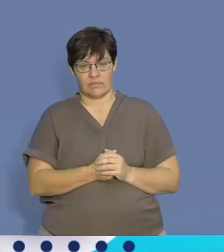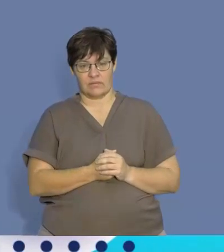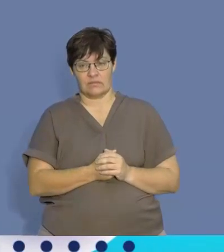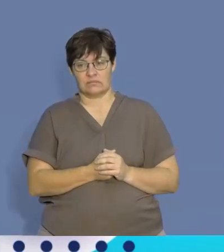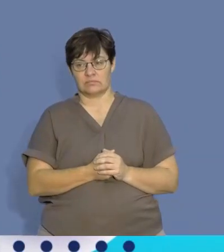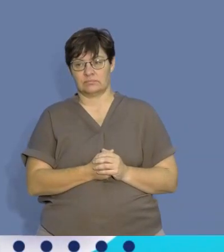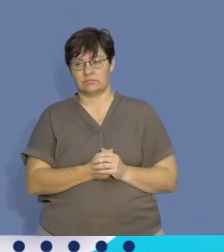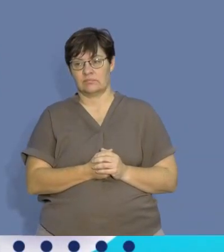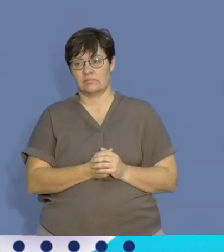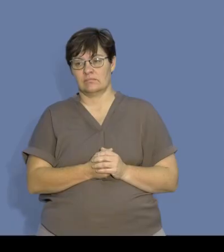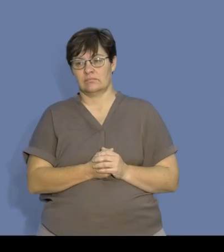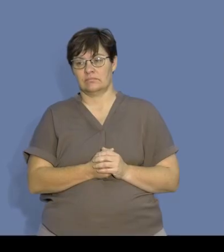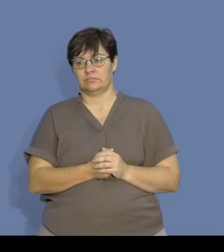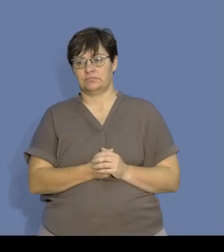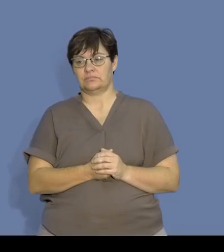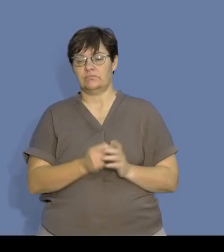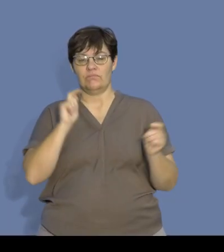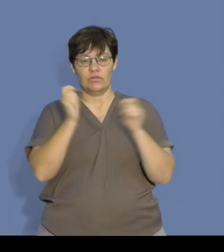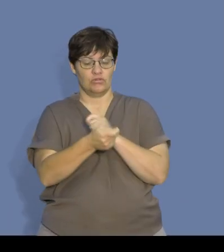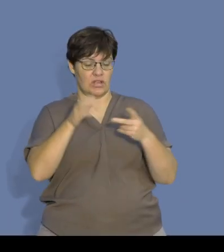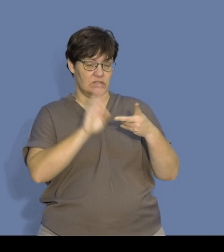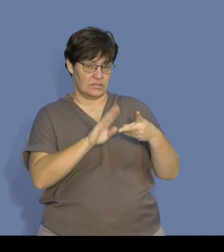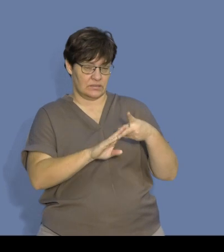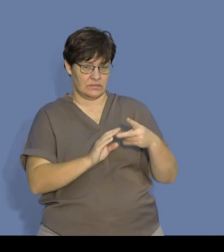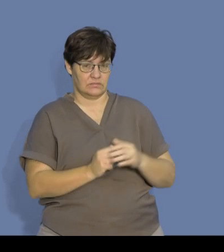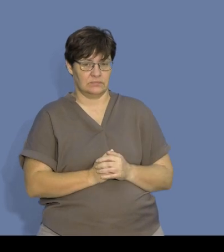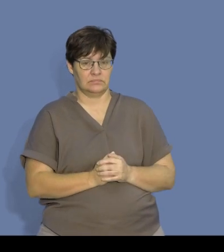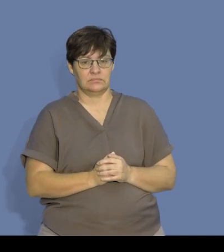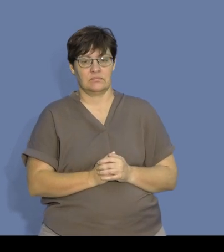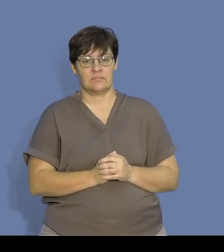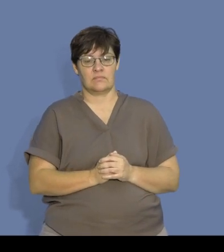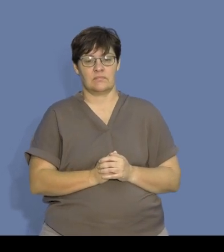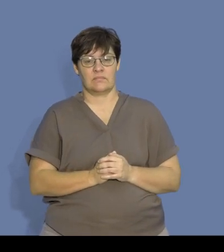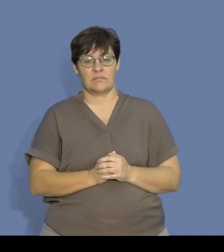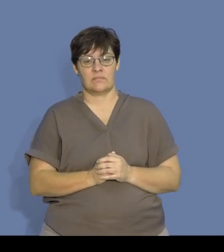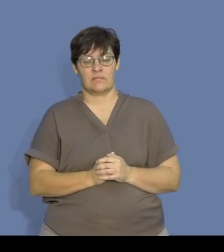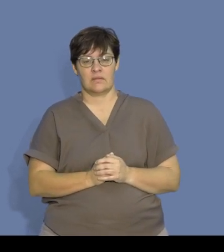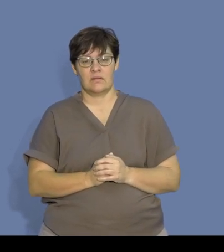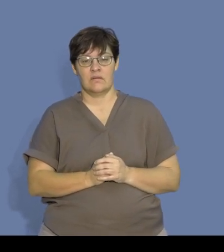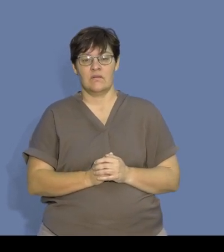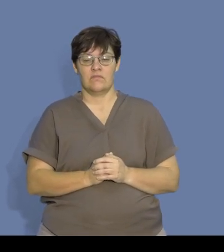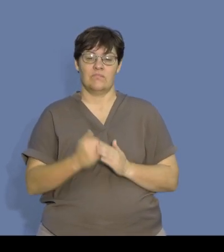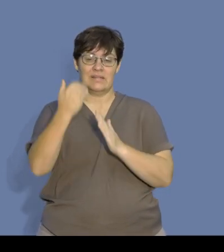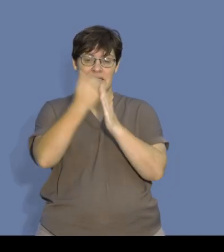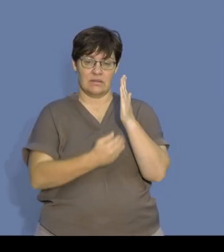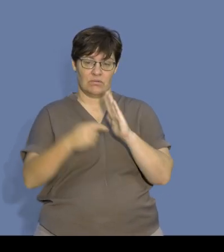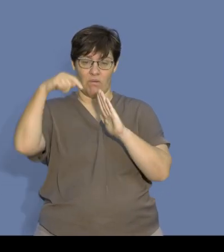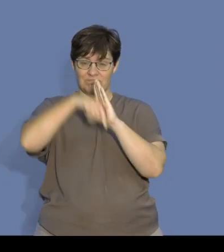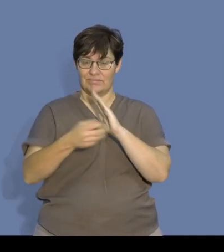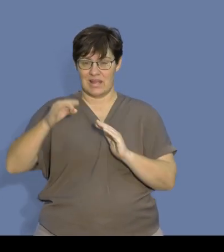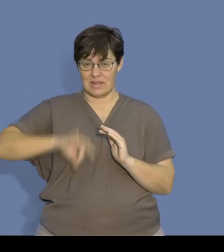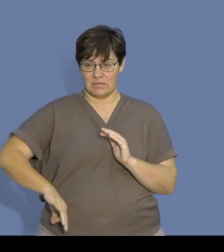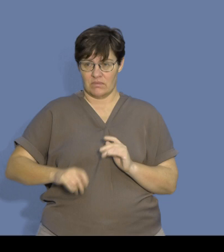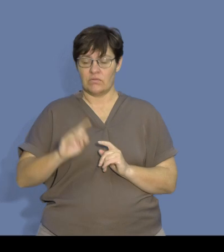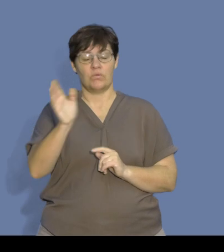note. Right, let's move on to the next change. So our next change in the statement of